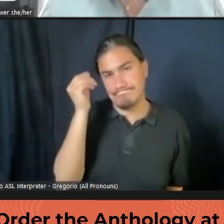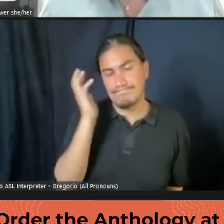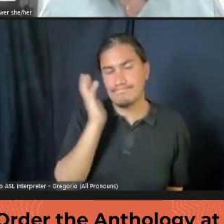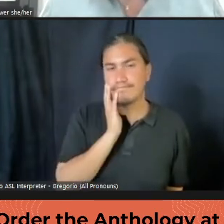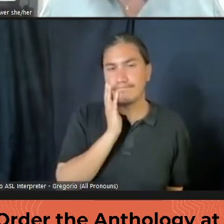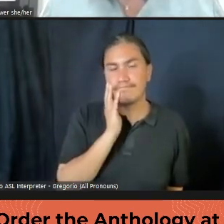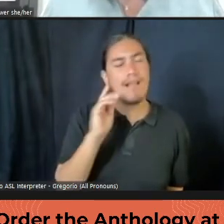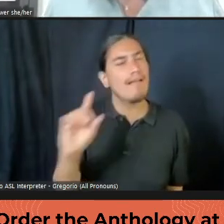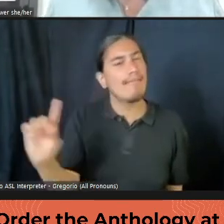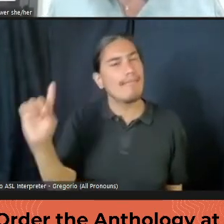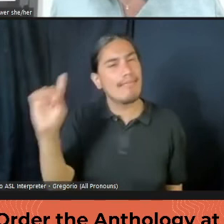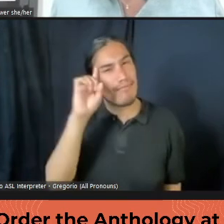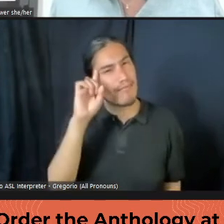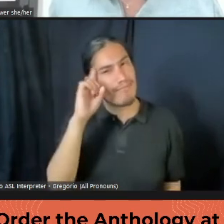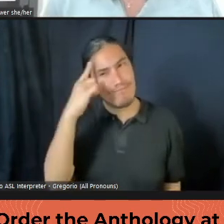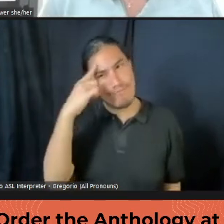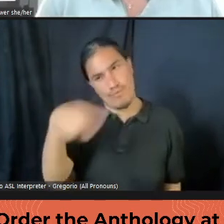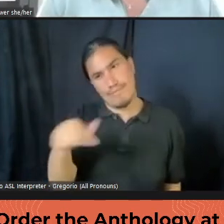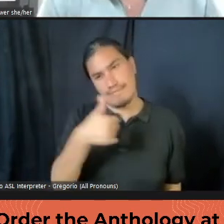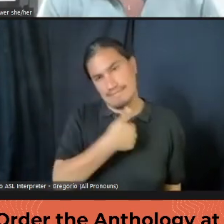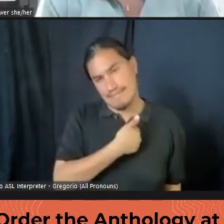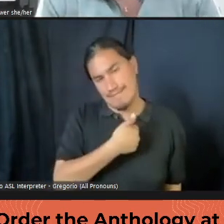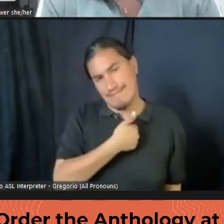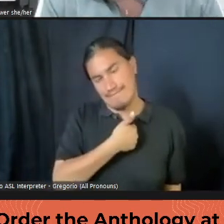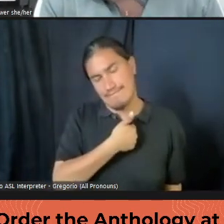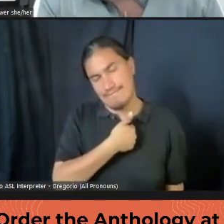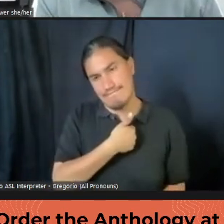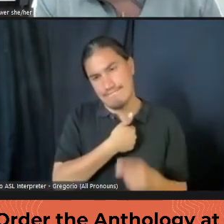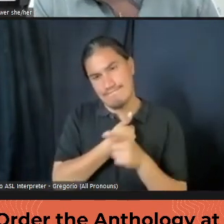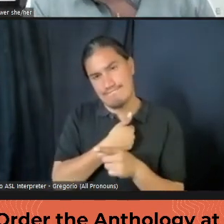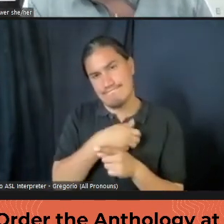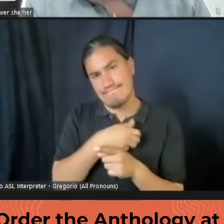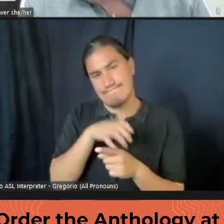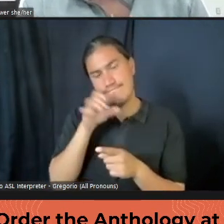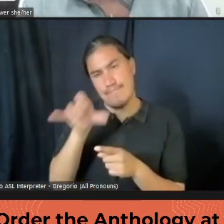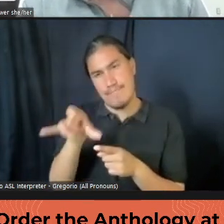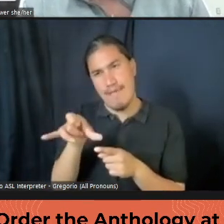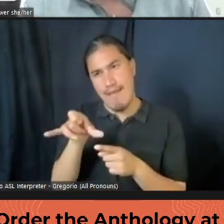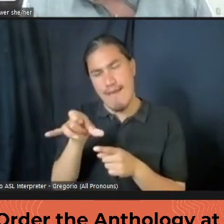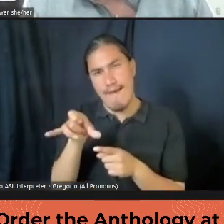I think for me, it builds a little bit off of,